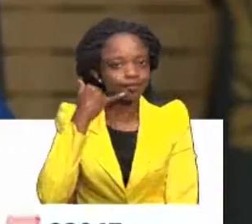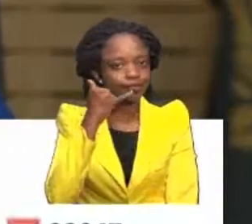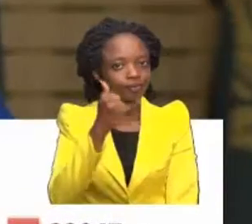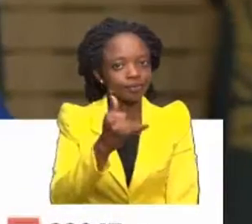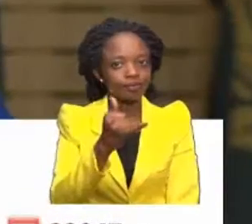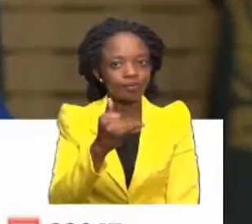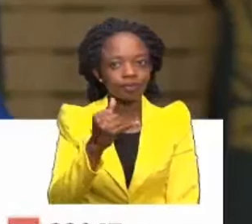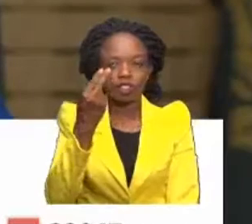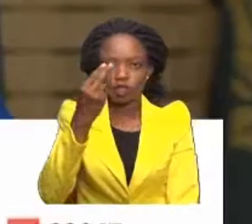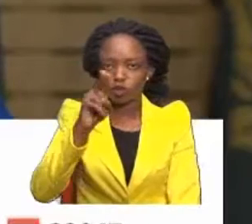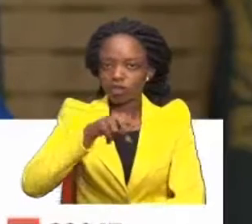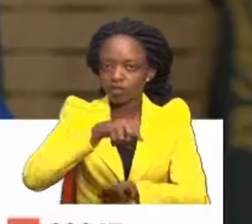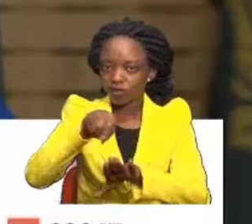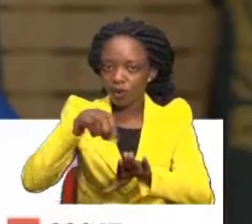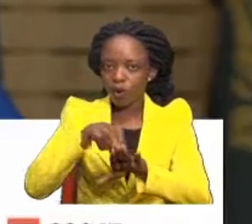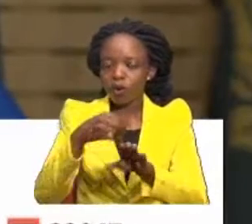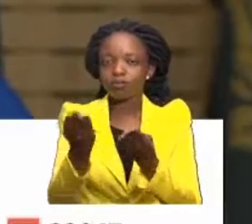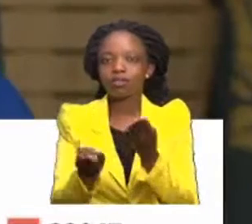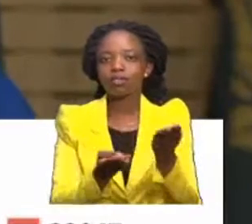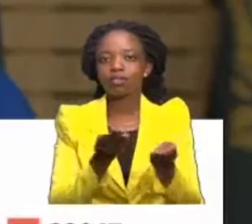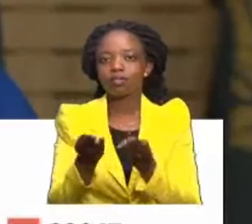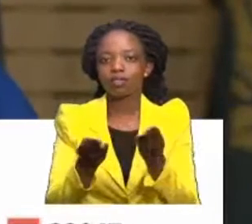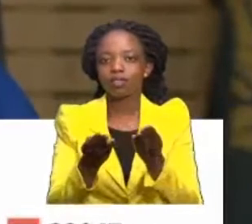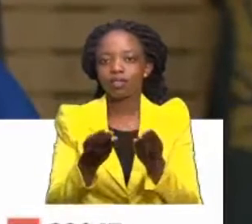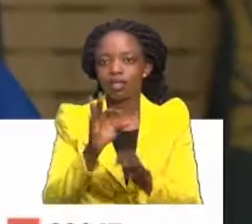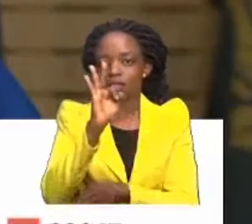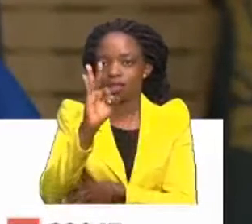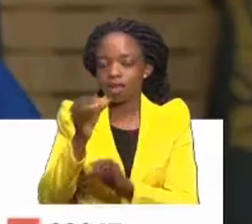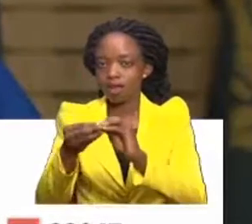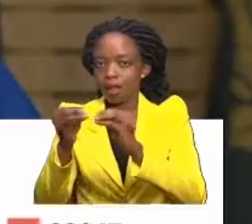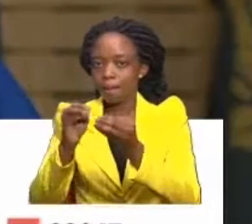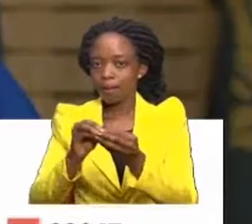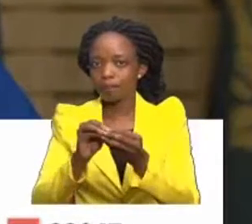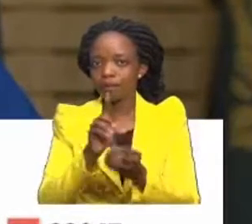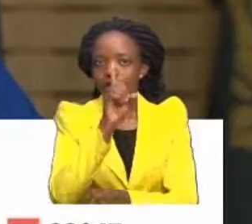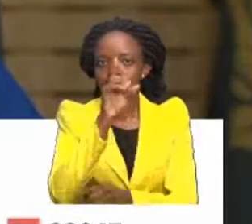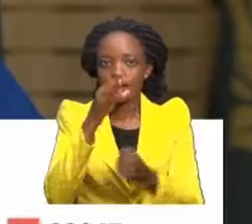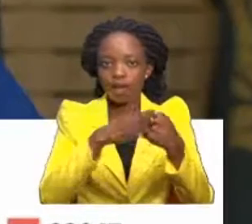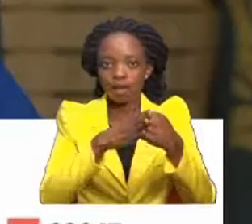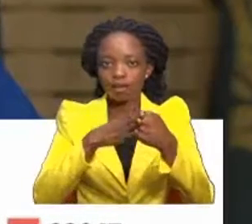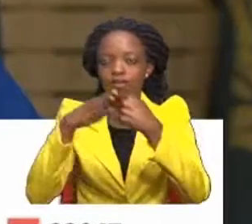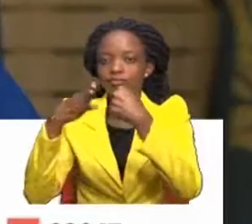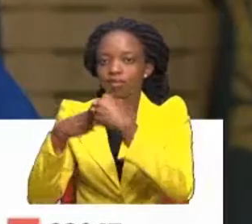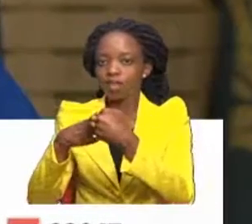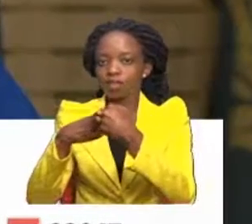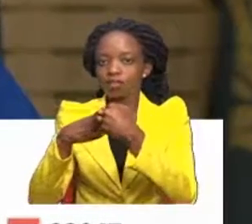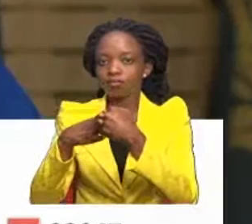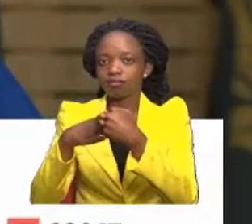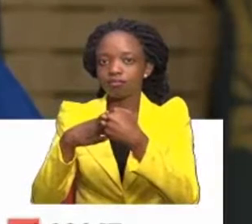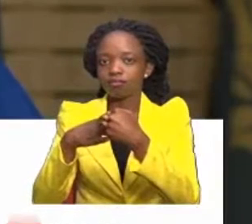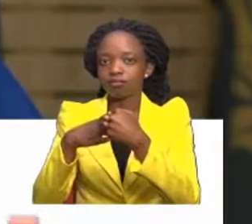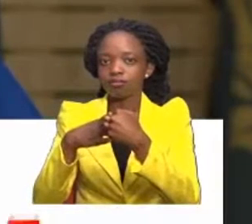our 24-hour services toll-free numbers, that is 999